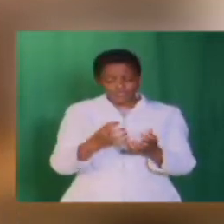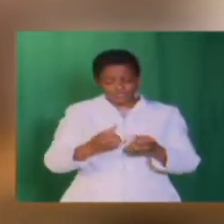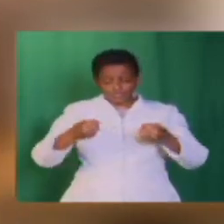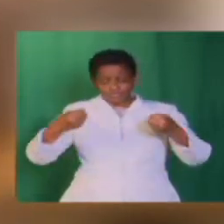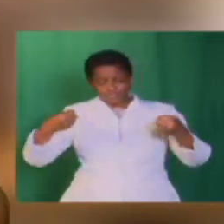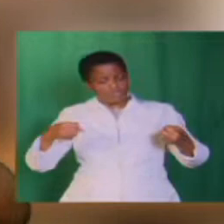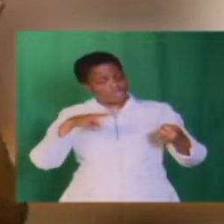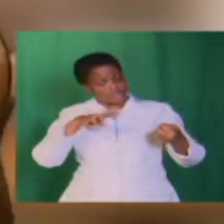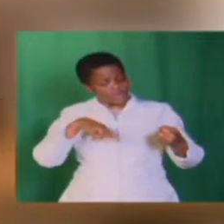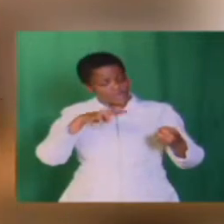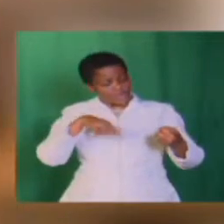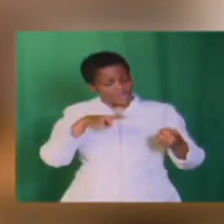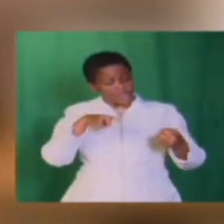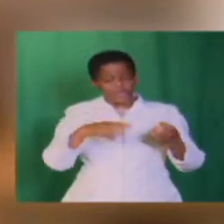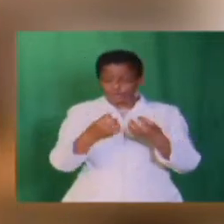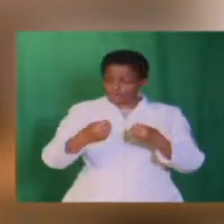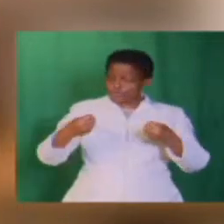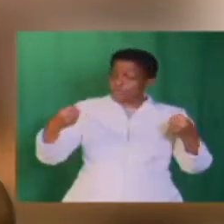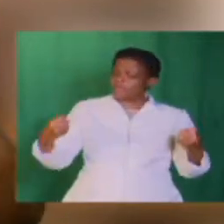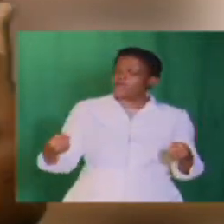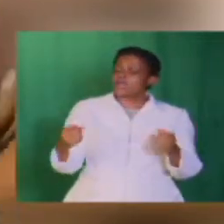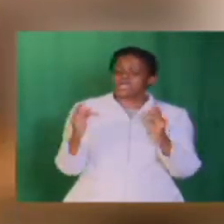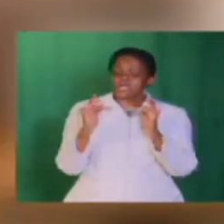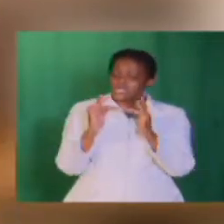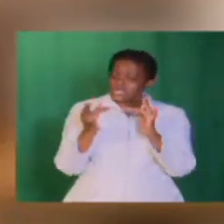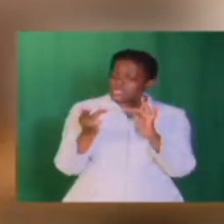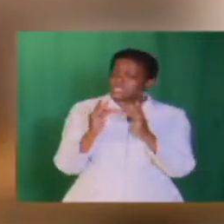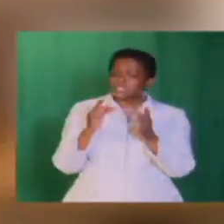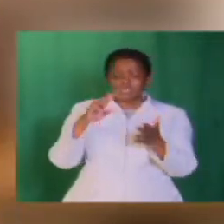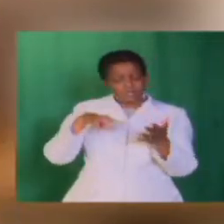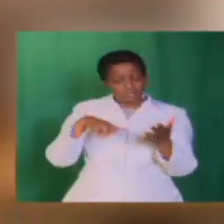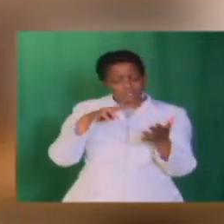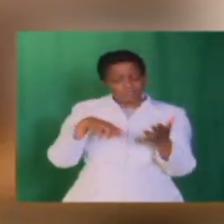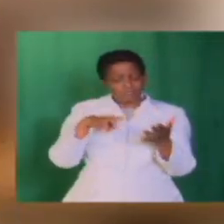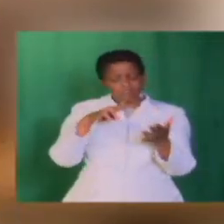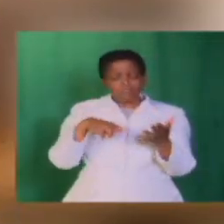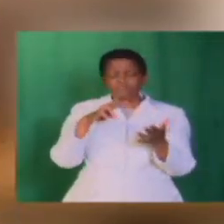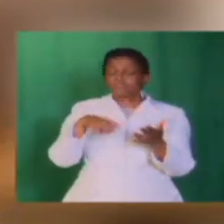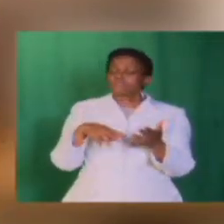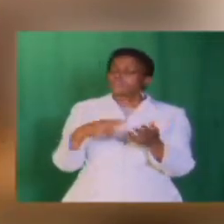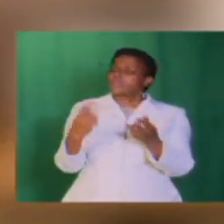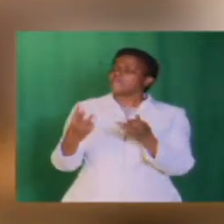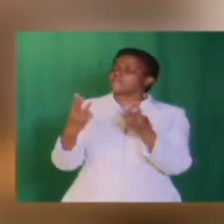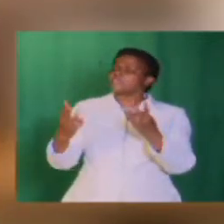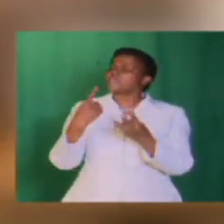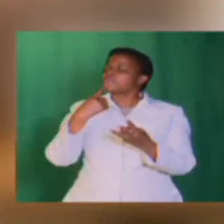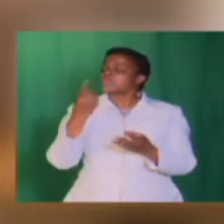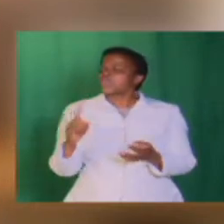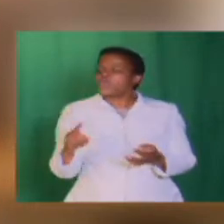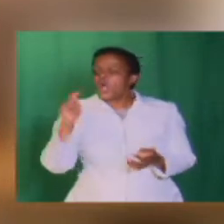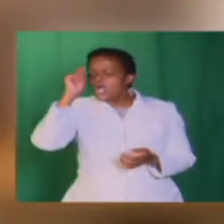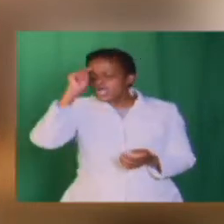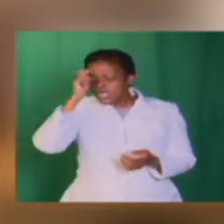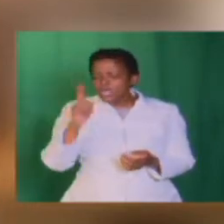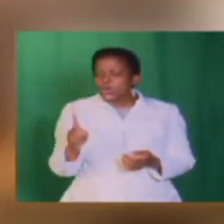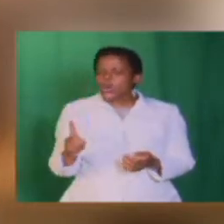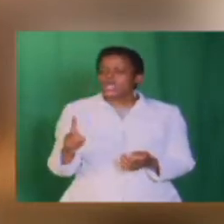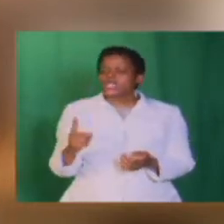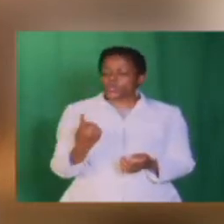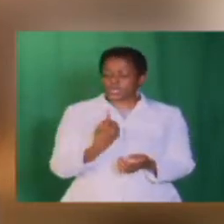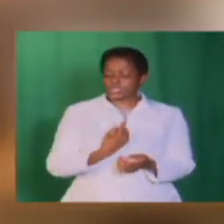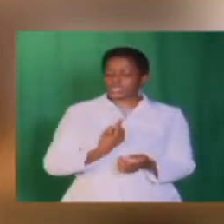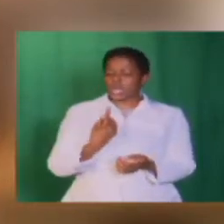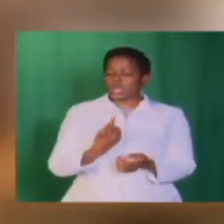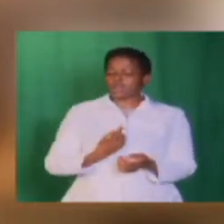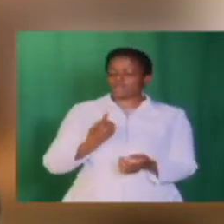being said. Read through your internet. Find out what people are saying so that you develop a strong opinion about something.